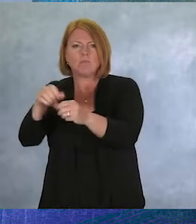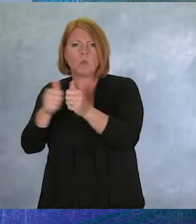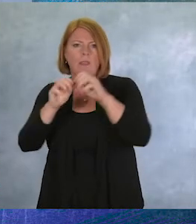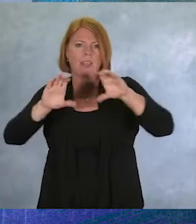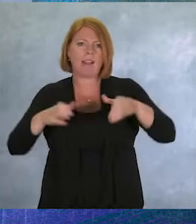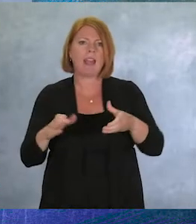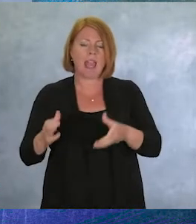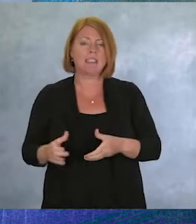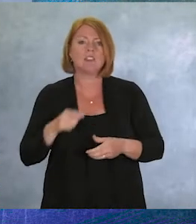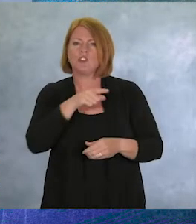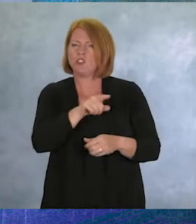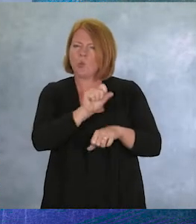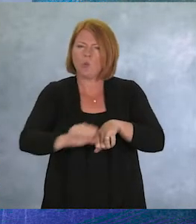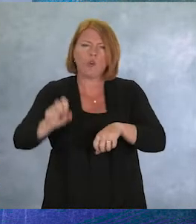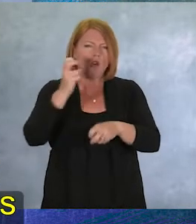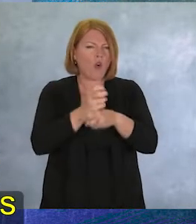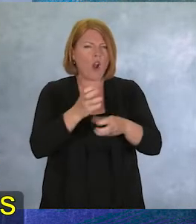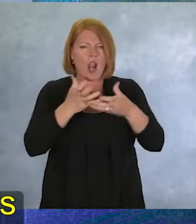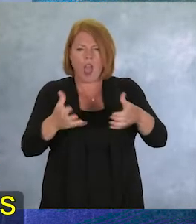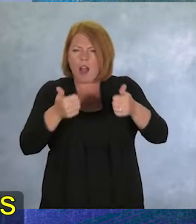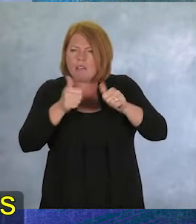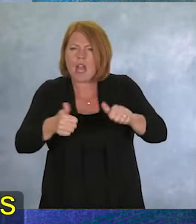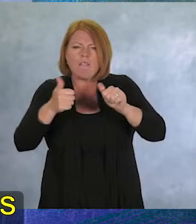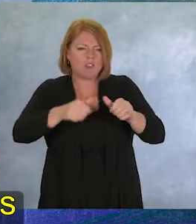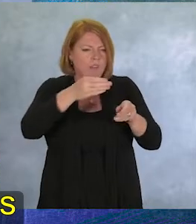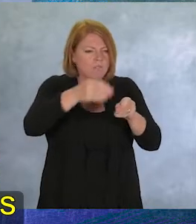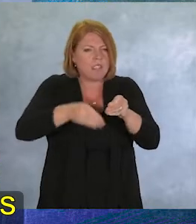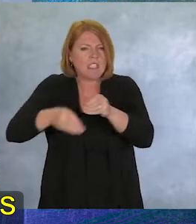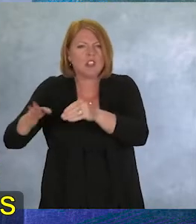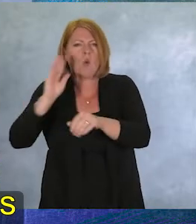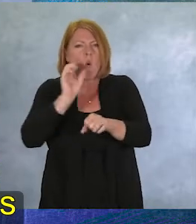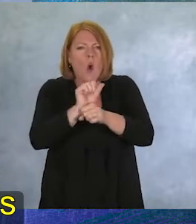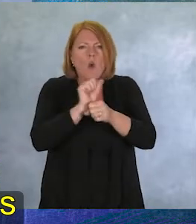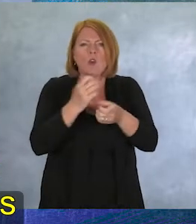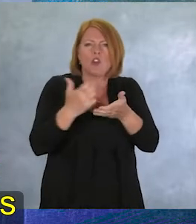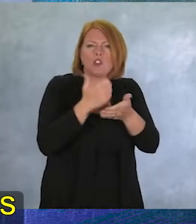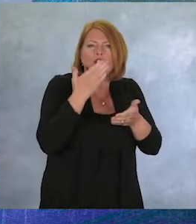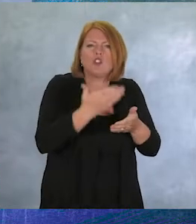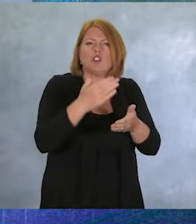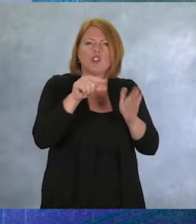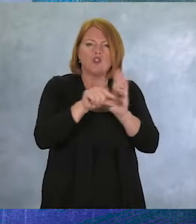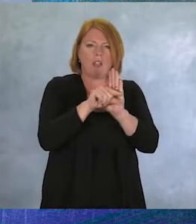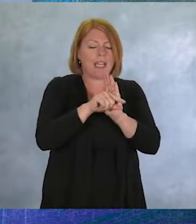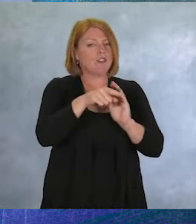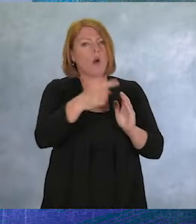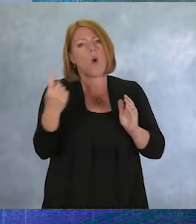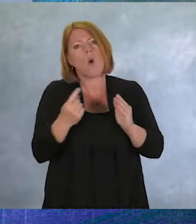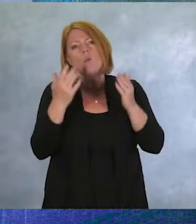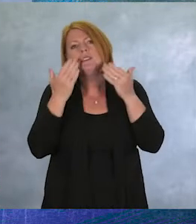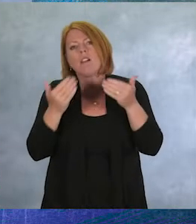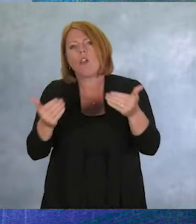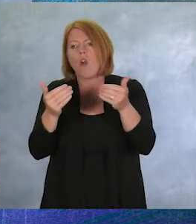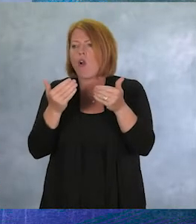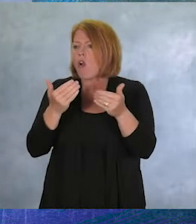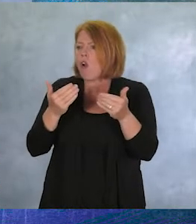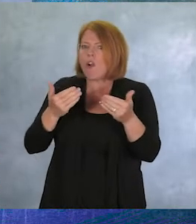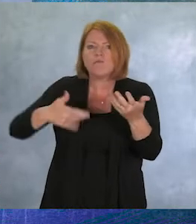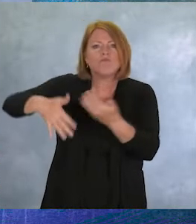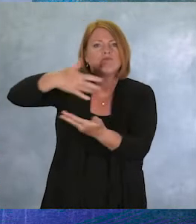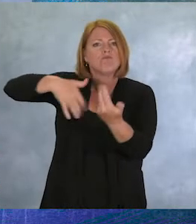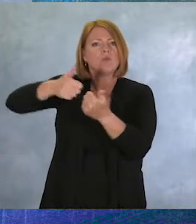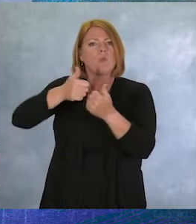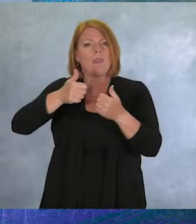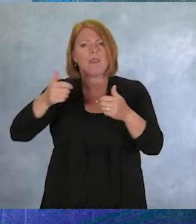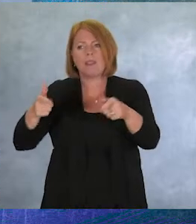classes, putting forth a great deal of effort to complete her assignments and earn good grades. She gets along well with all of her